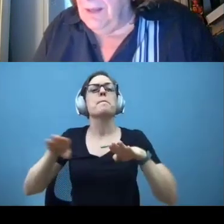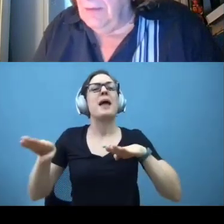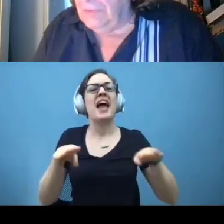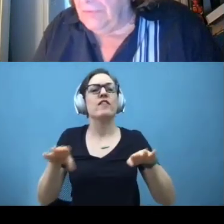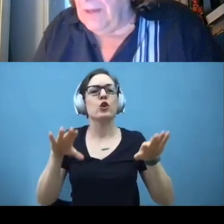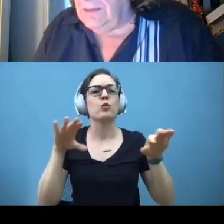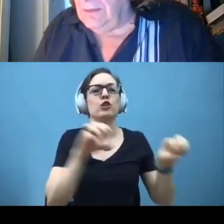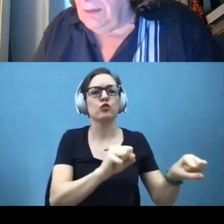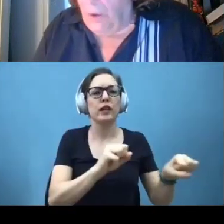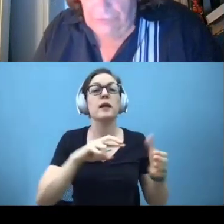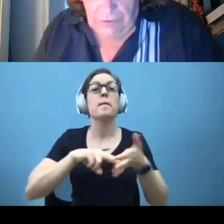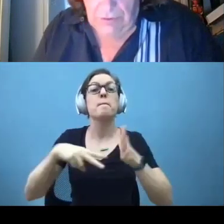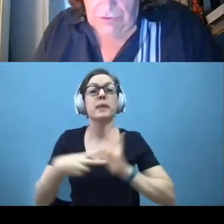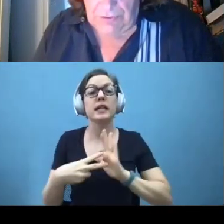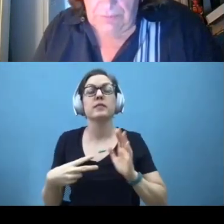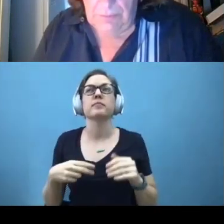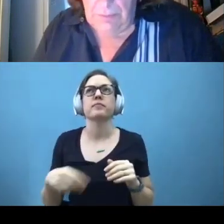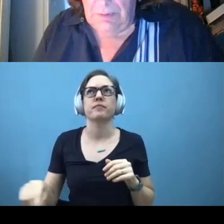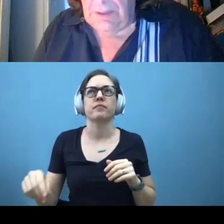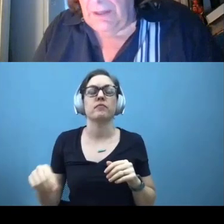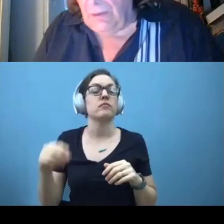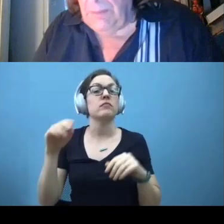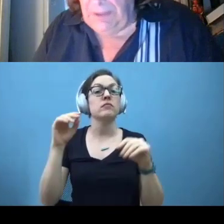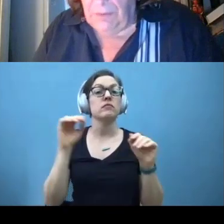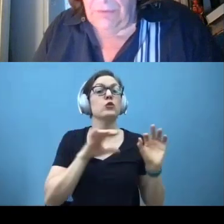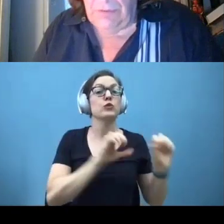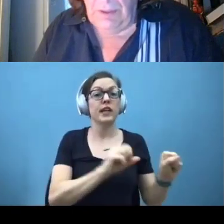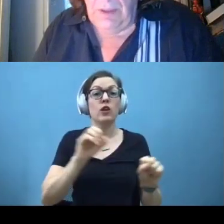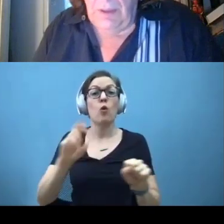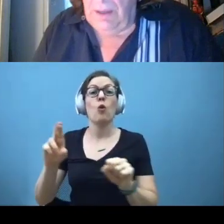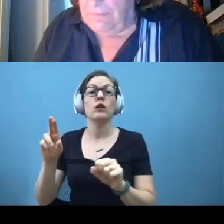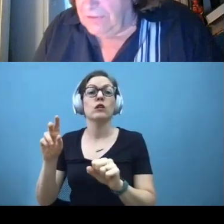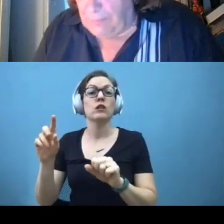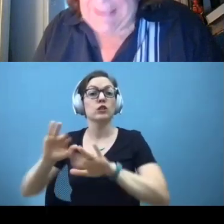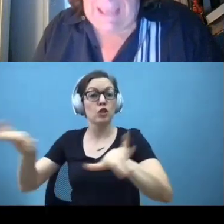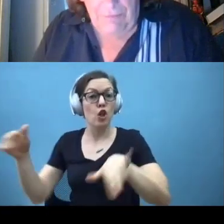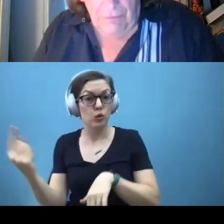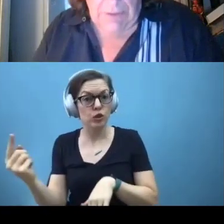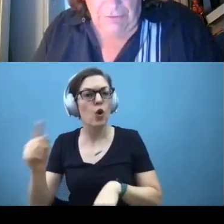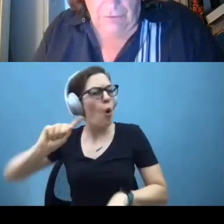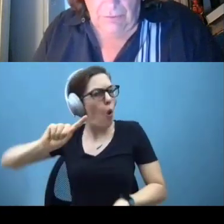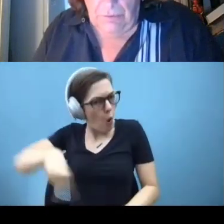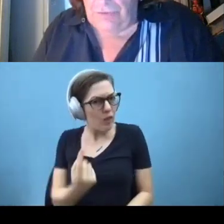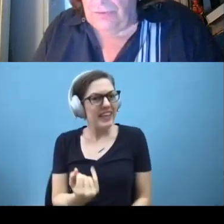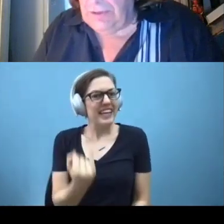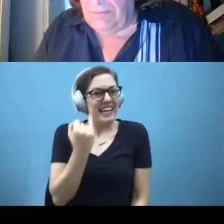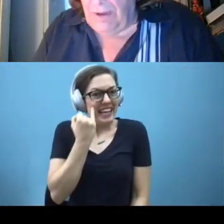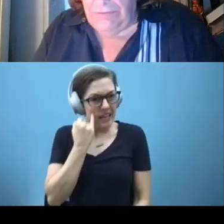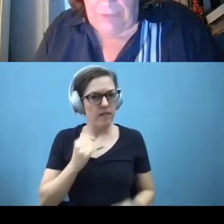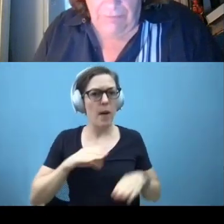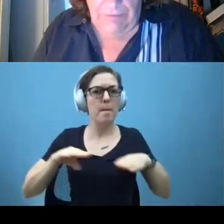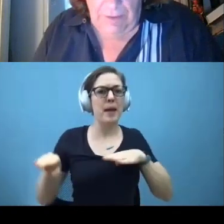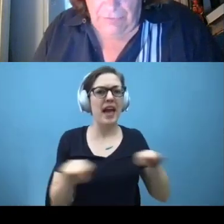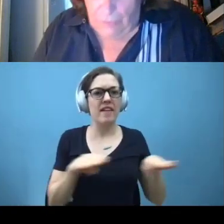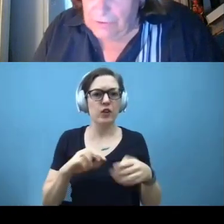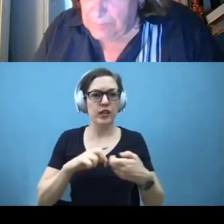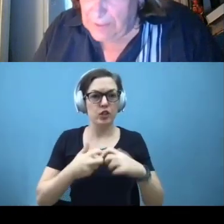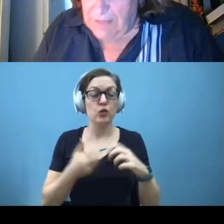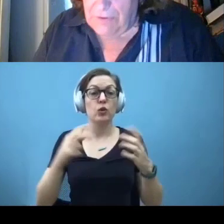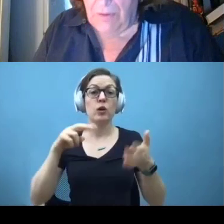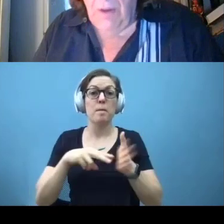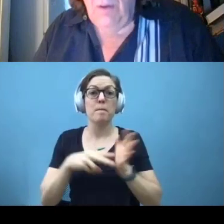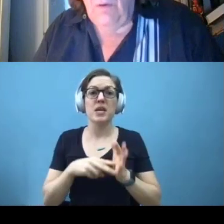means restraint or seclusion can only be used if there's a behavioral issue, which usually involves